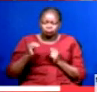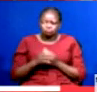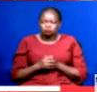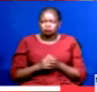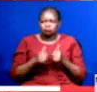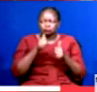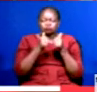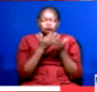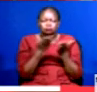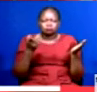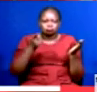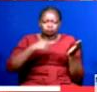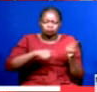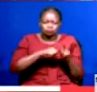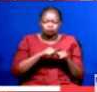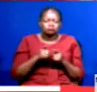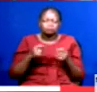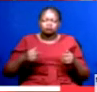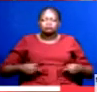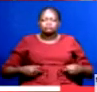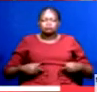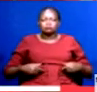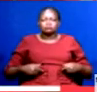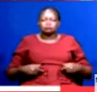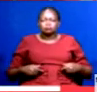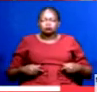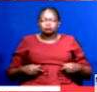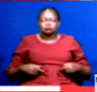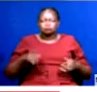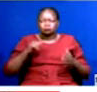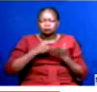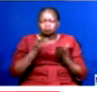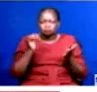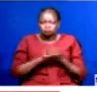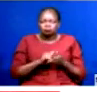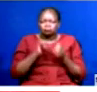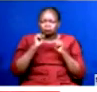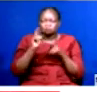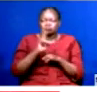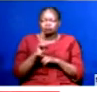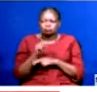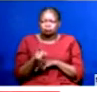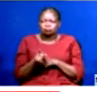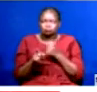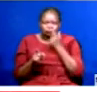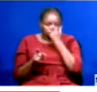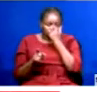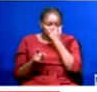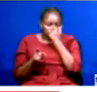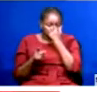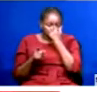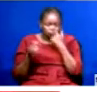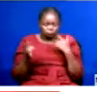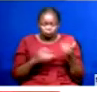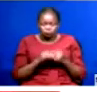is there for us as young people of this country. What is that we can tap to? Look at